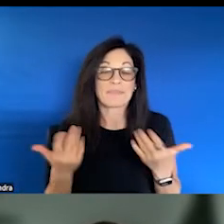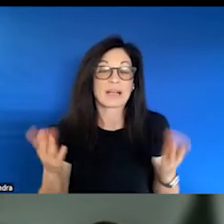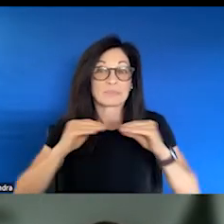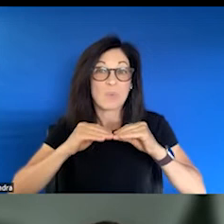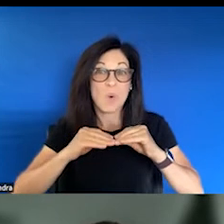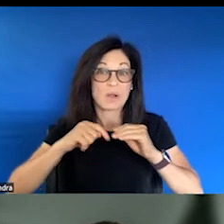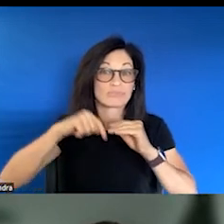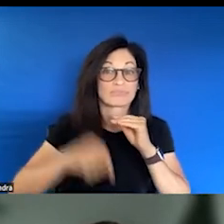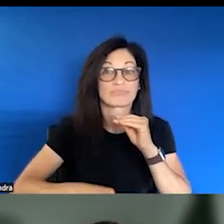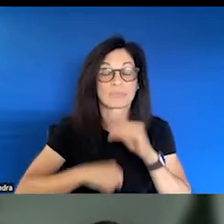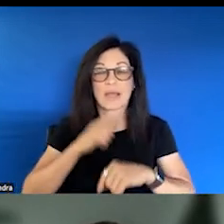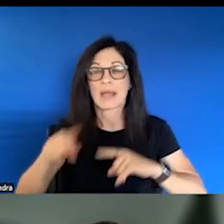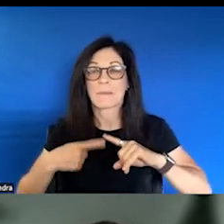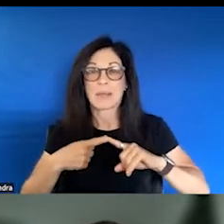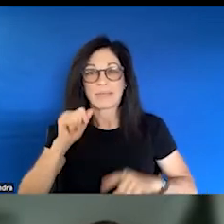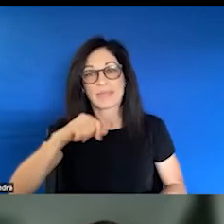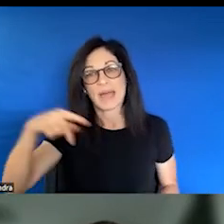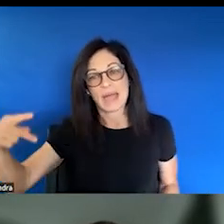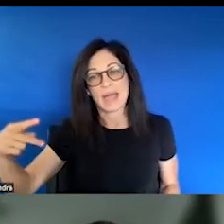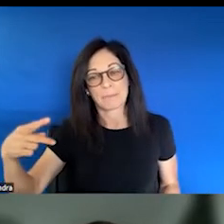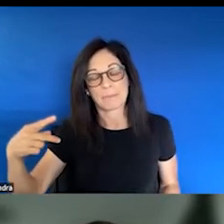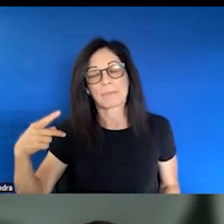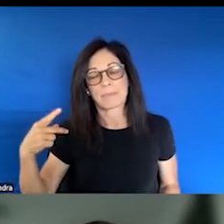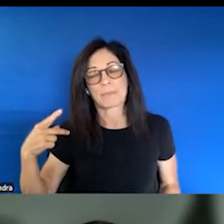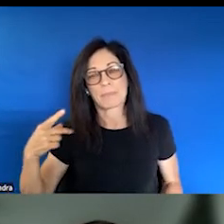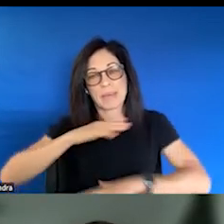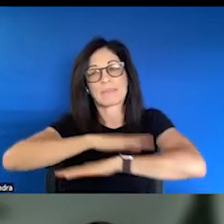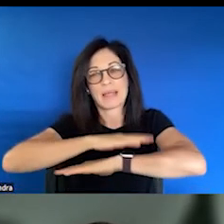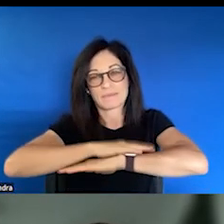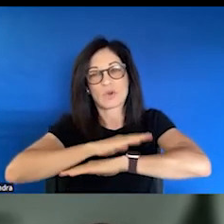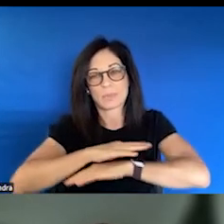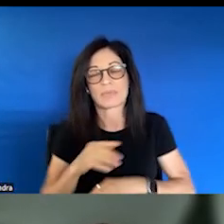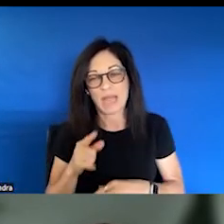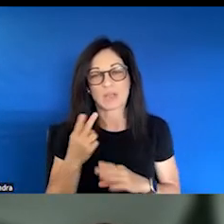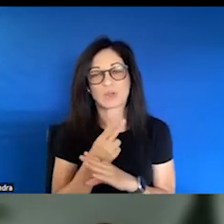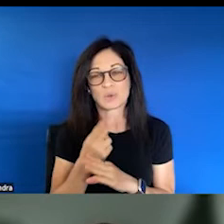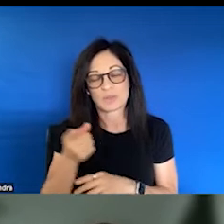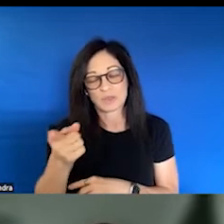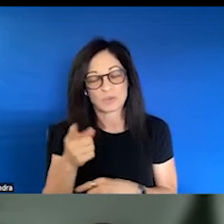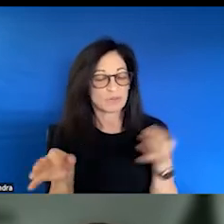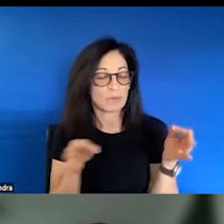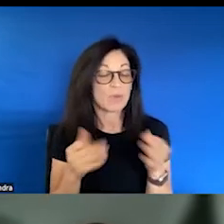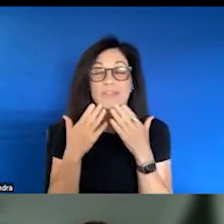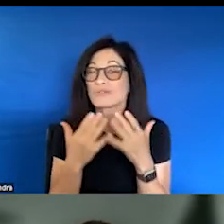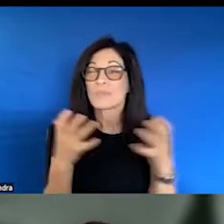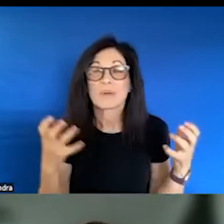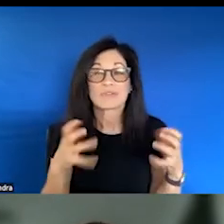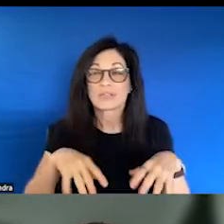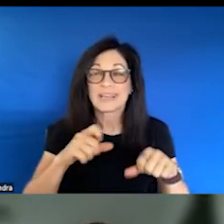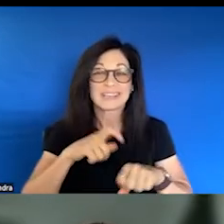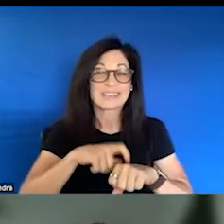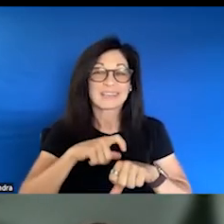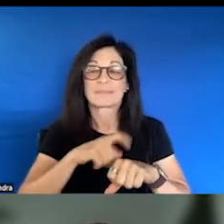detail about the app, the platform that she was describing. So thank you so much for taking the time and